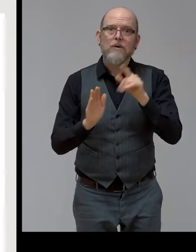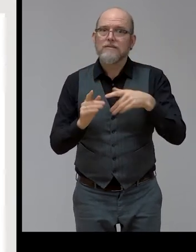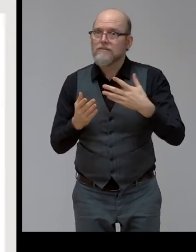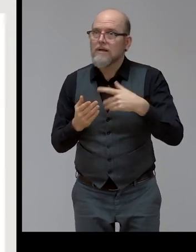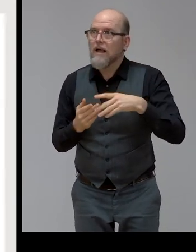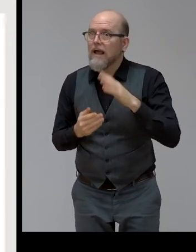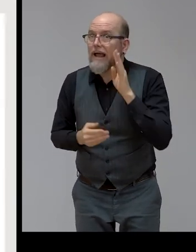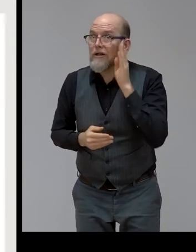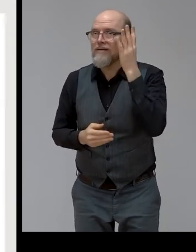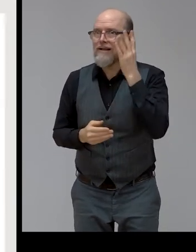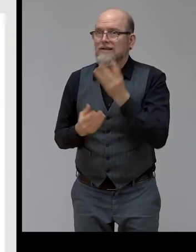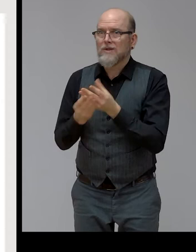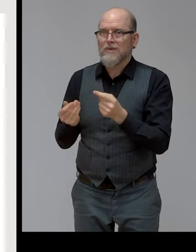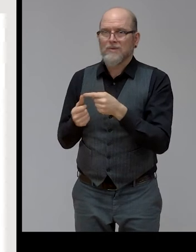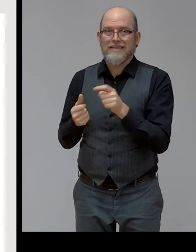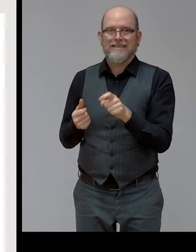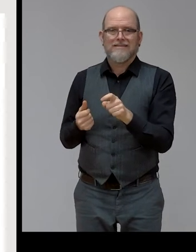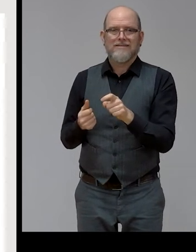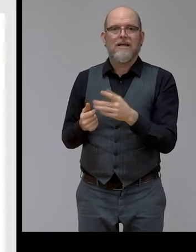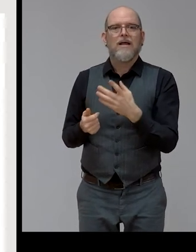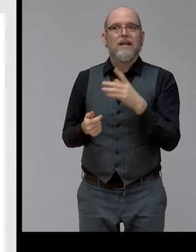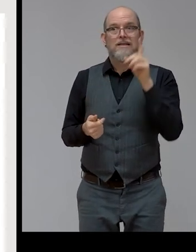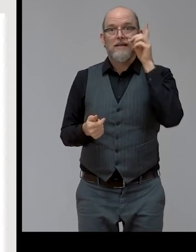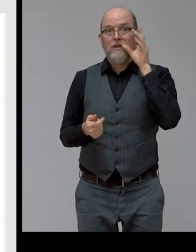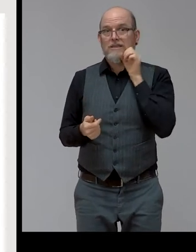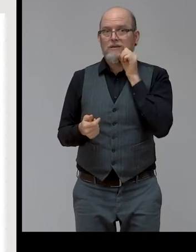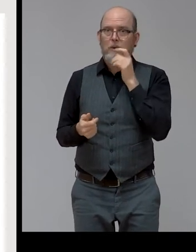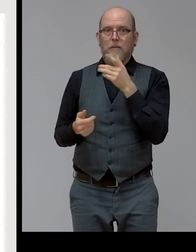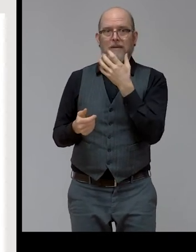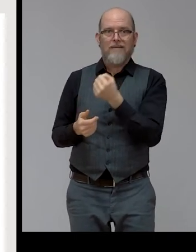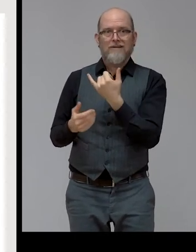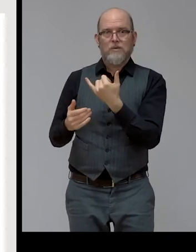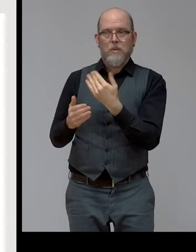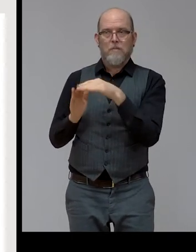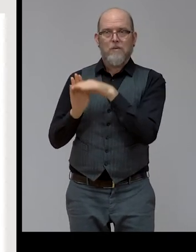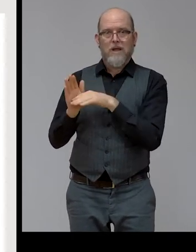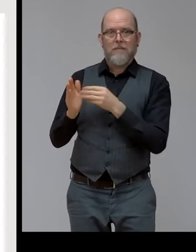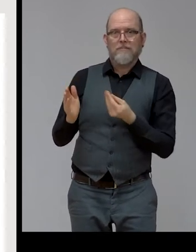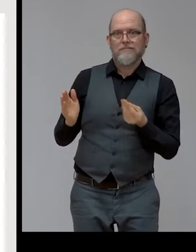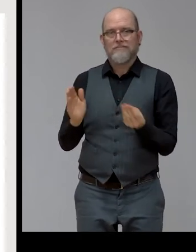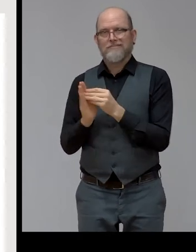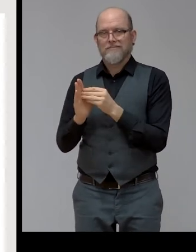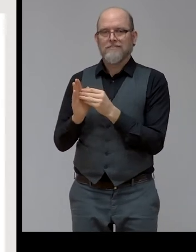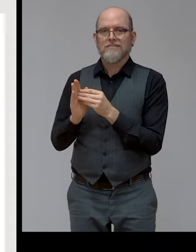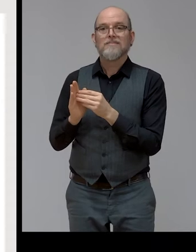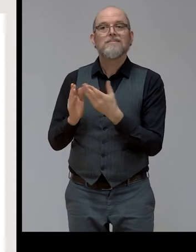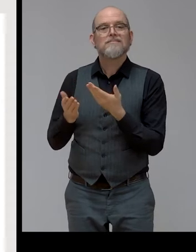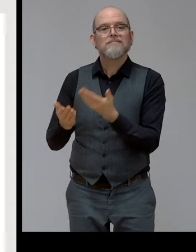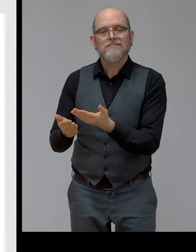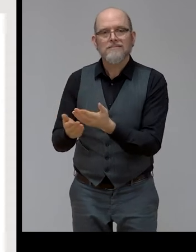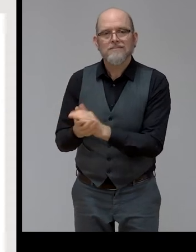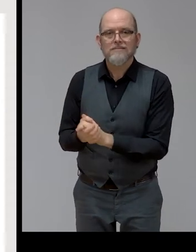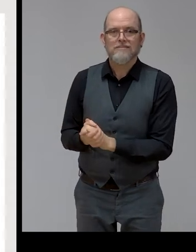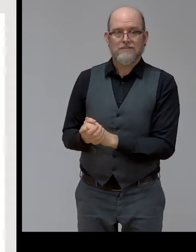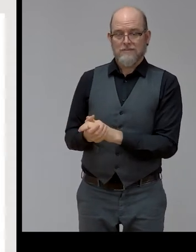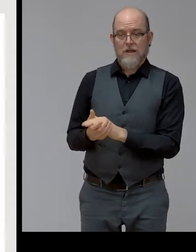the program Down Syndrome Association offers, actually they have consultation for people with Down